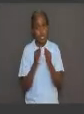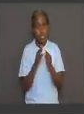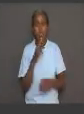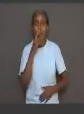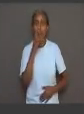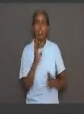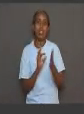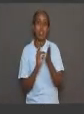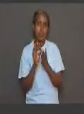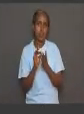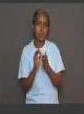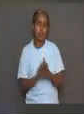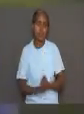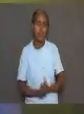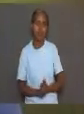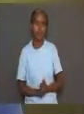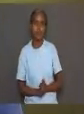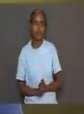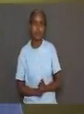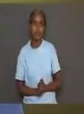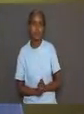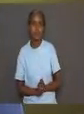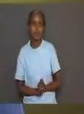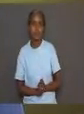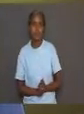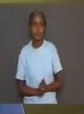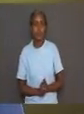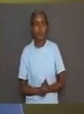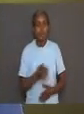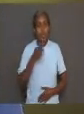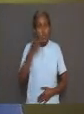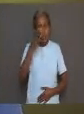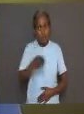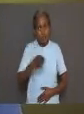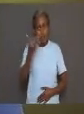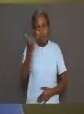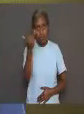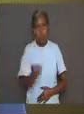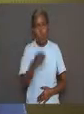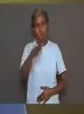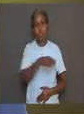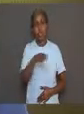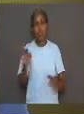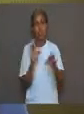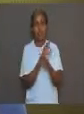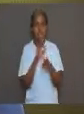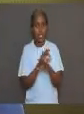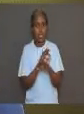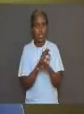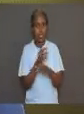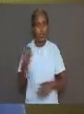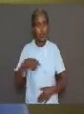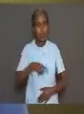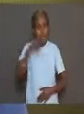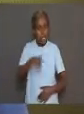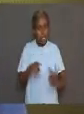of real numbers. In order to draw the graph of the function, we